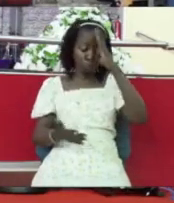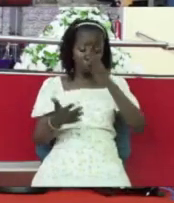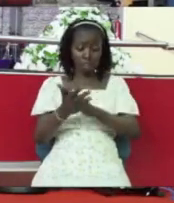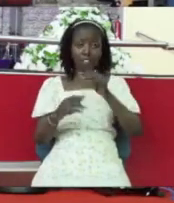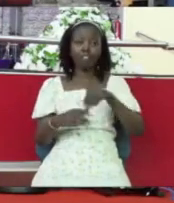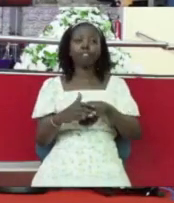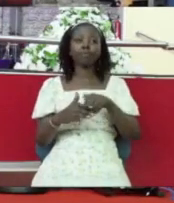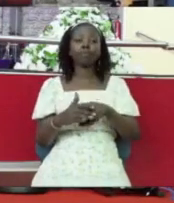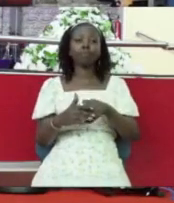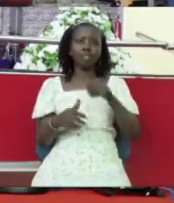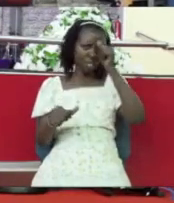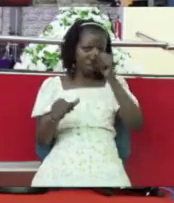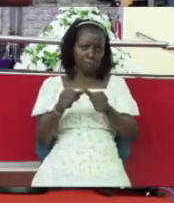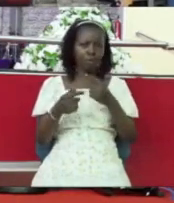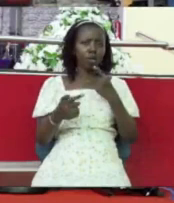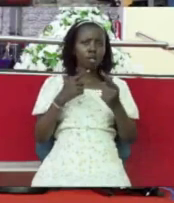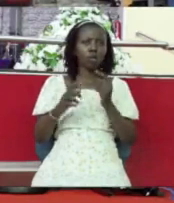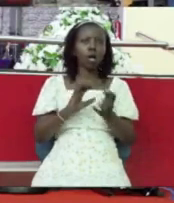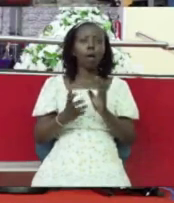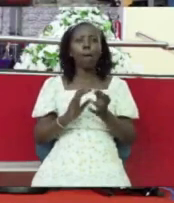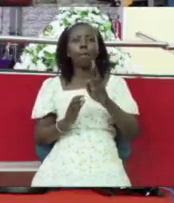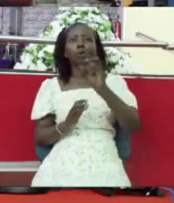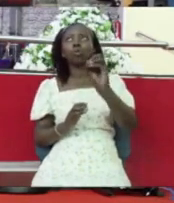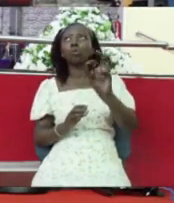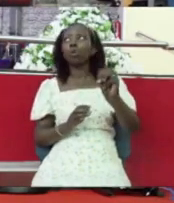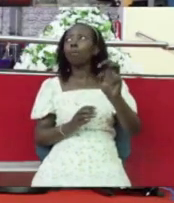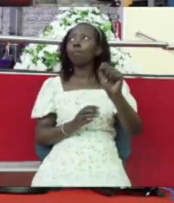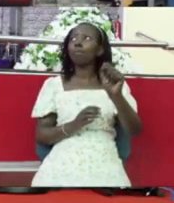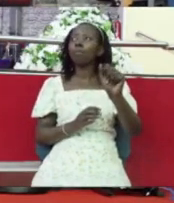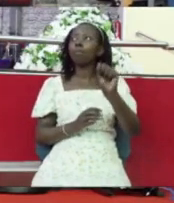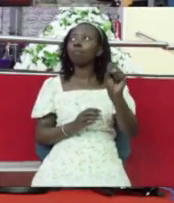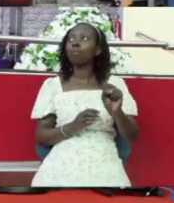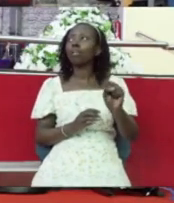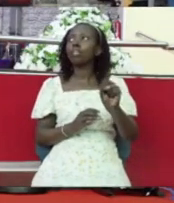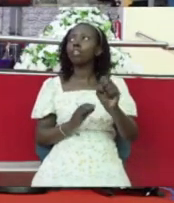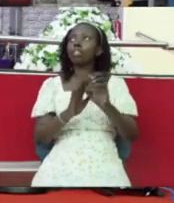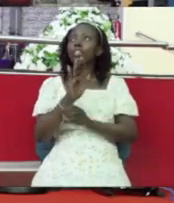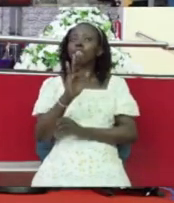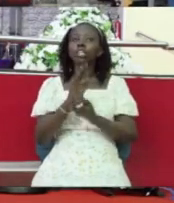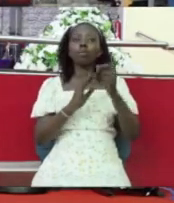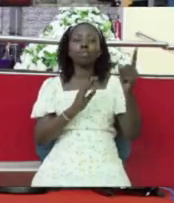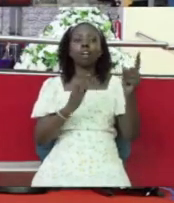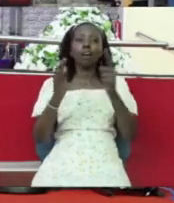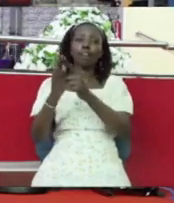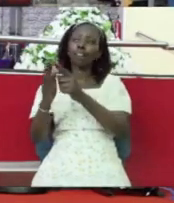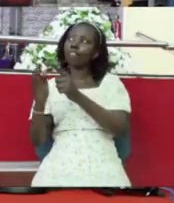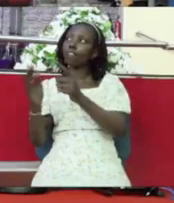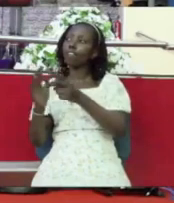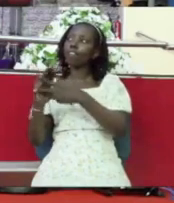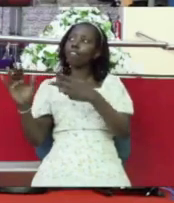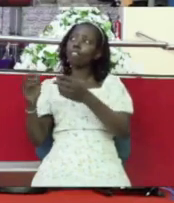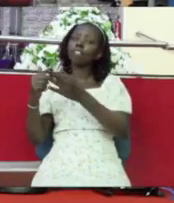ambacho unaamini. Remember we talked about Romans chapter 1 through to verse 8 to chapter 8. Tulisema kutoka sura ya kwanza mpaka sura ya 8. Talking